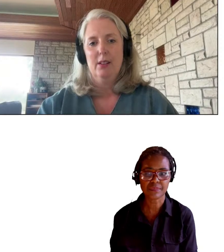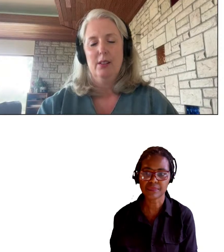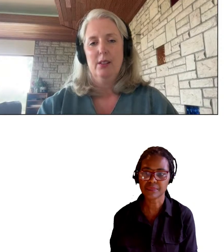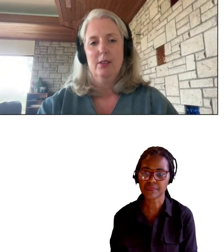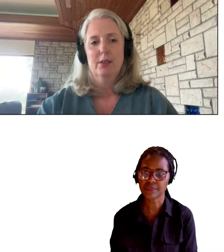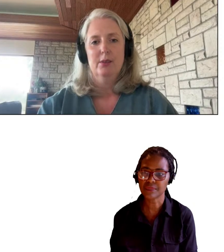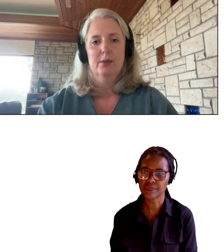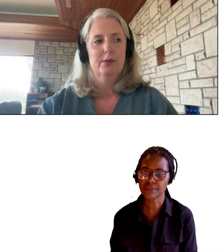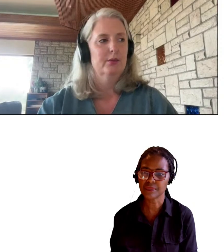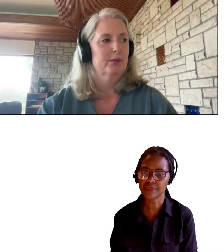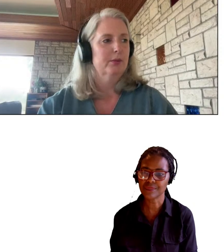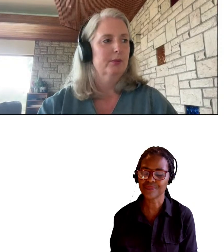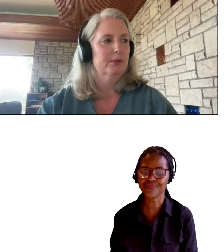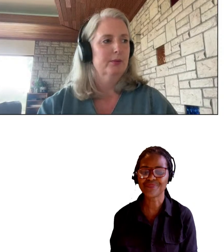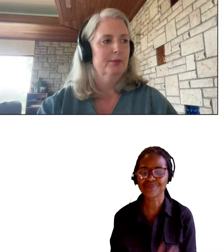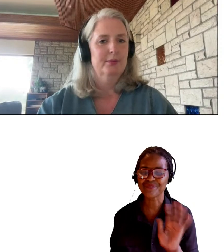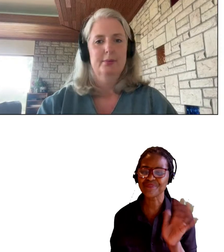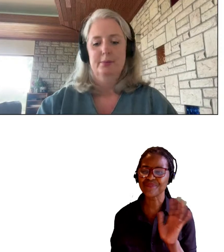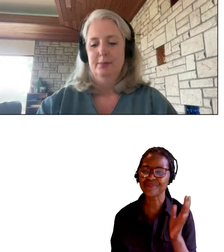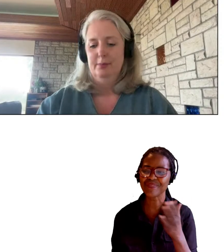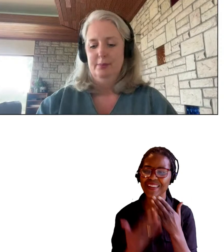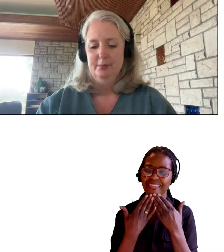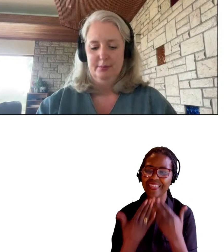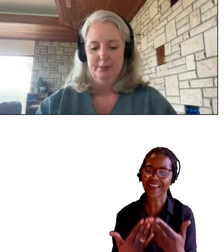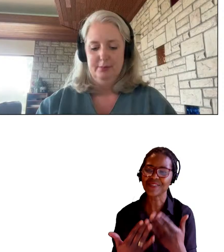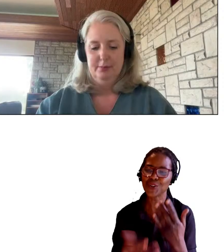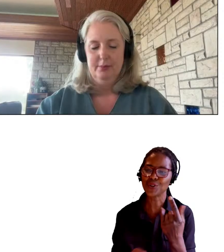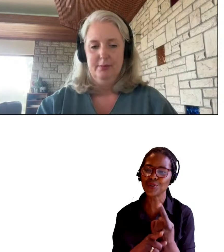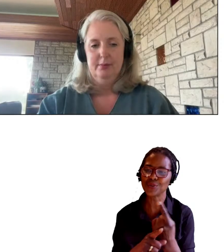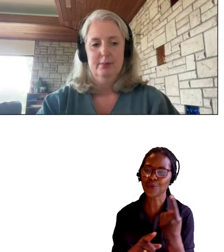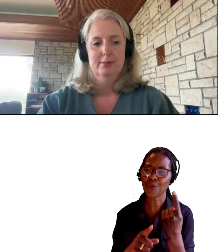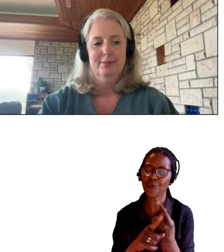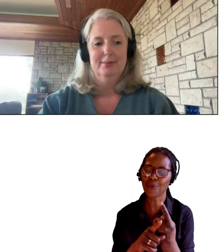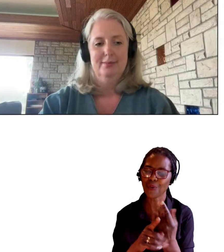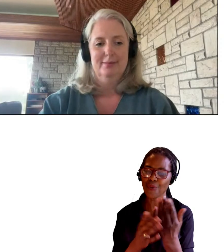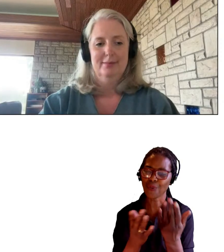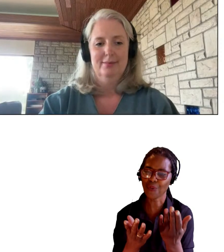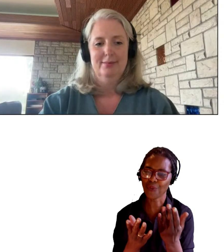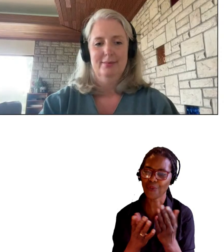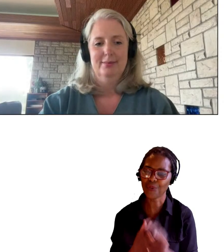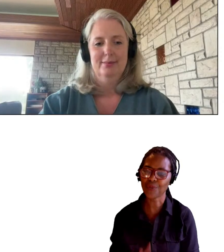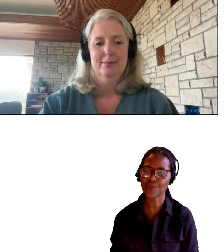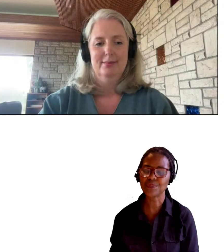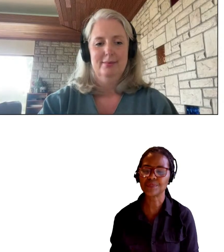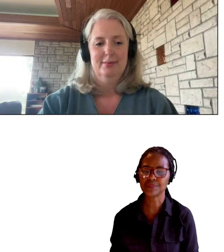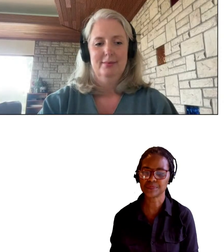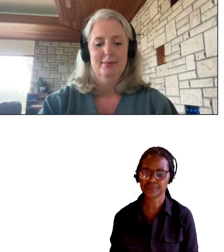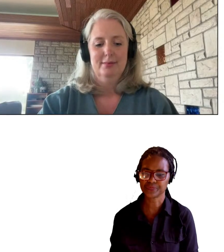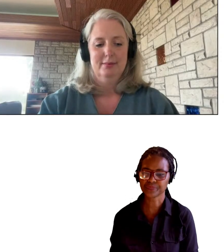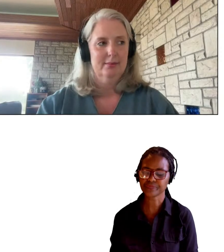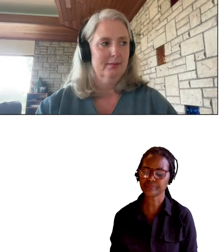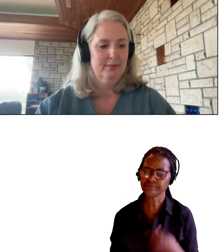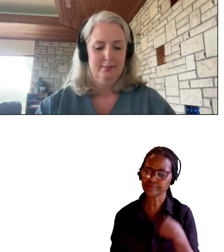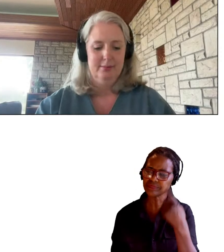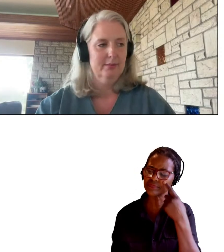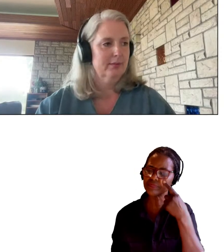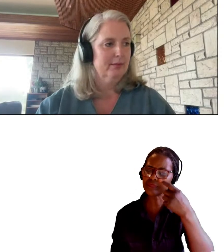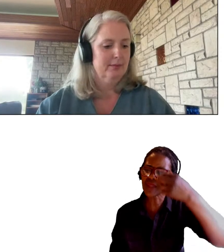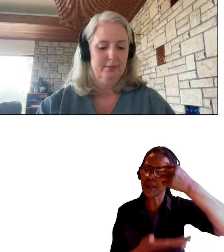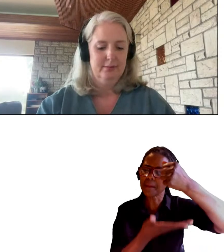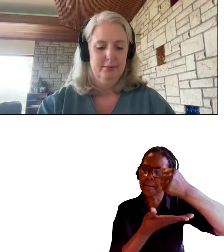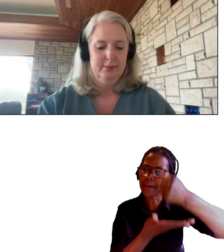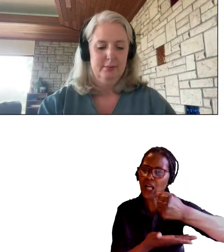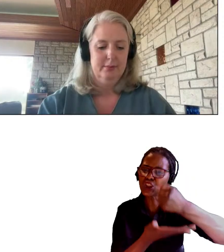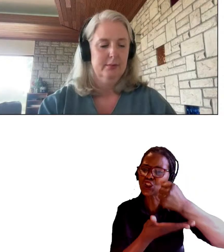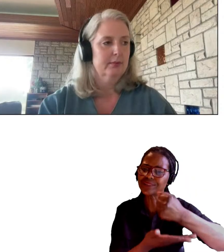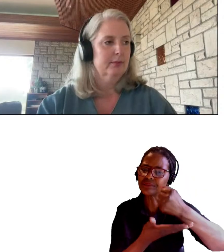Hello, thanks for the talk. I noticed that the budget was mentioned as far as something that